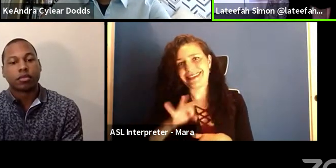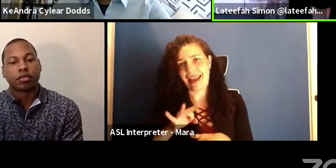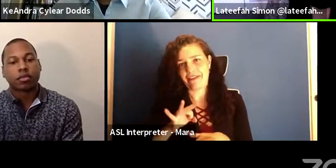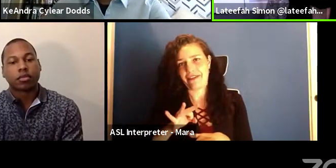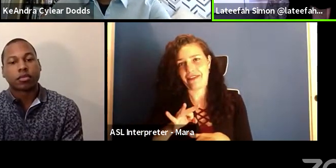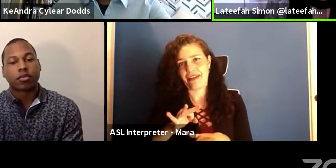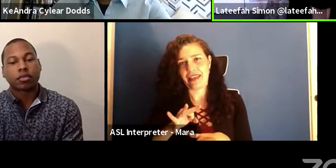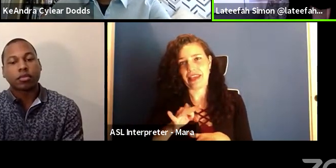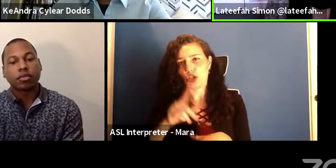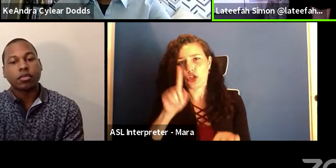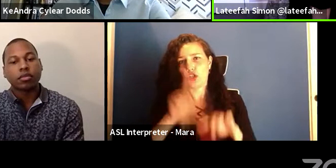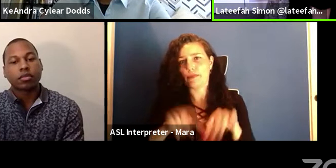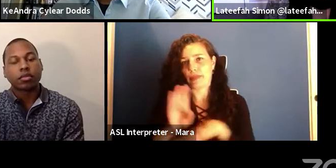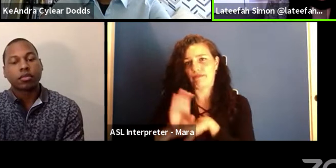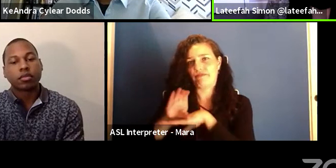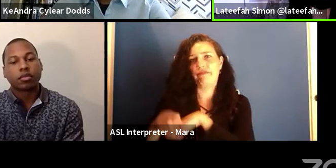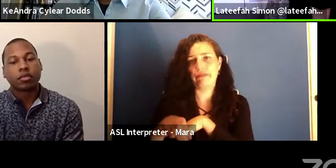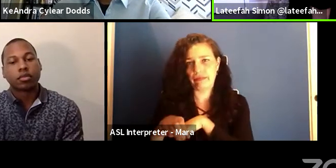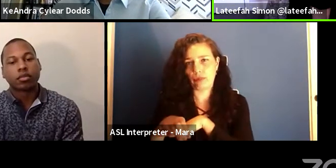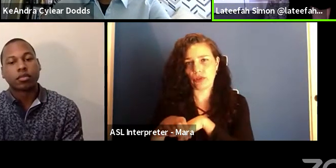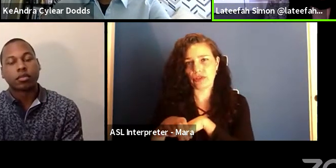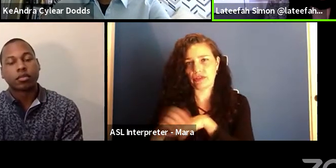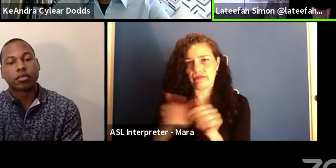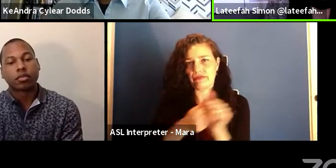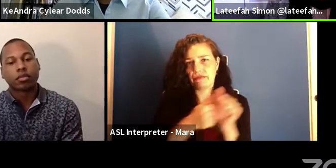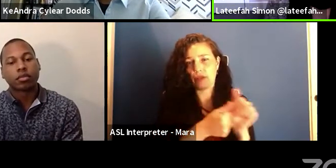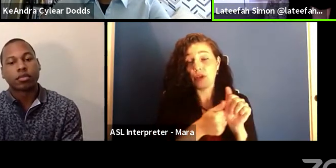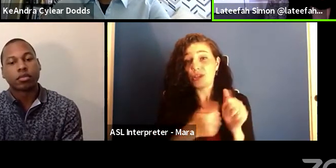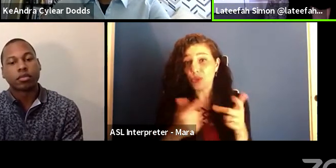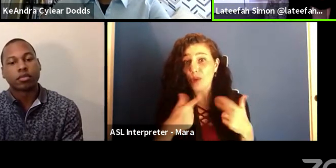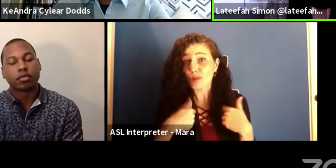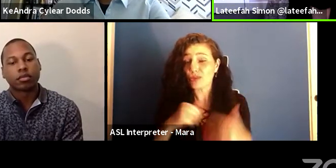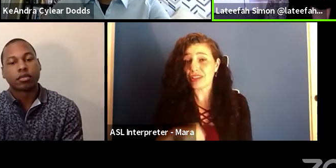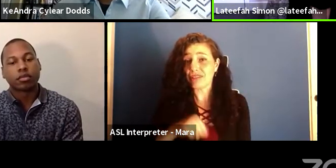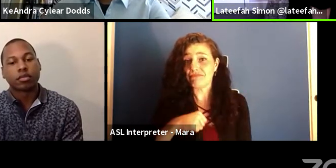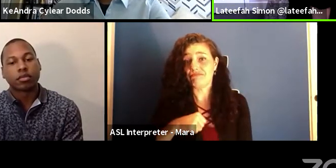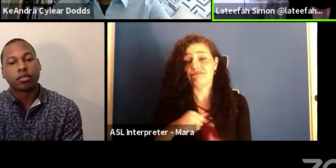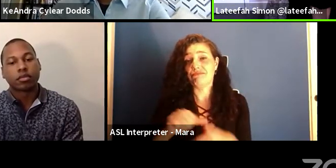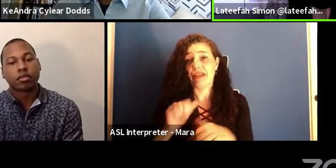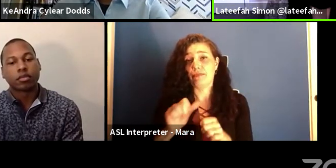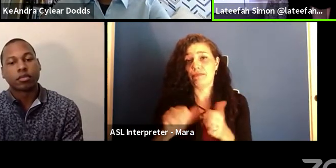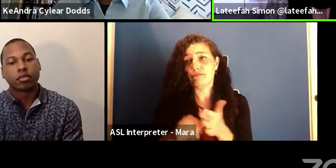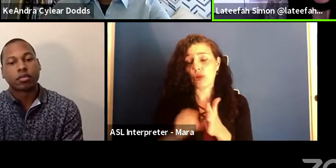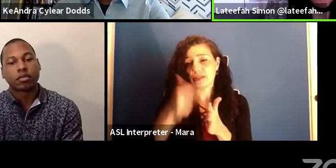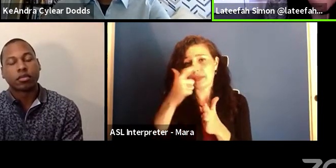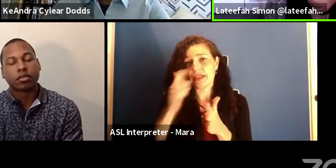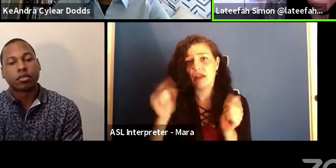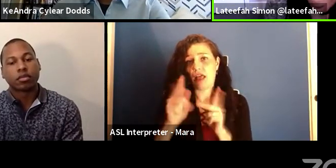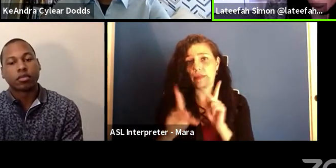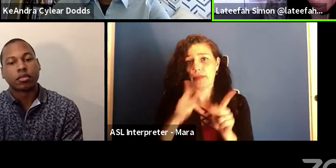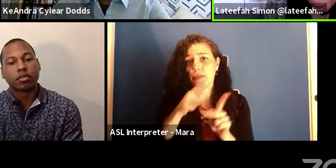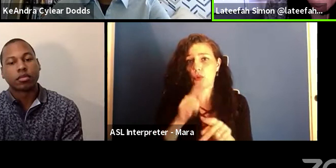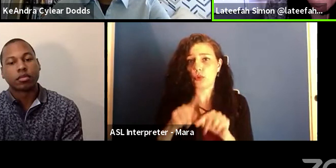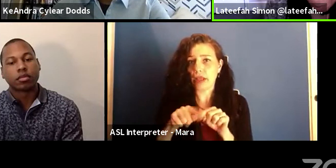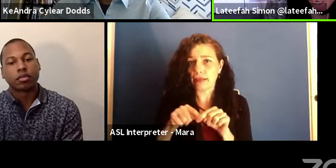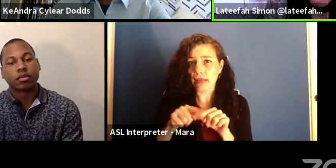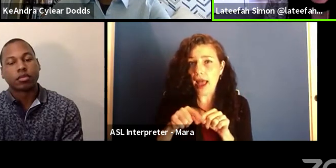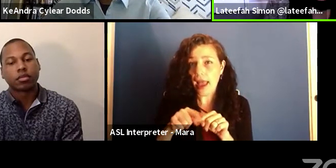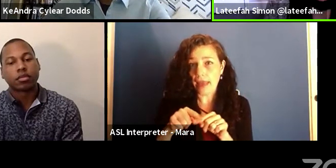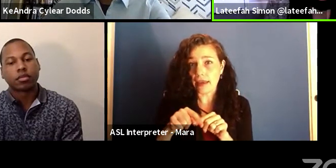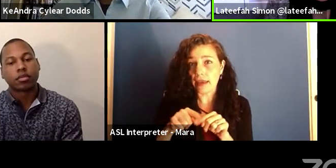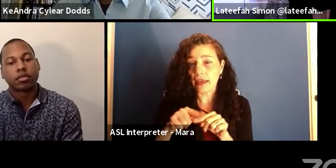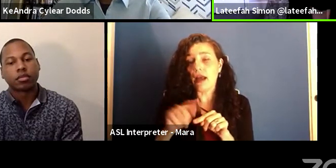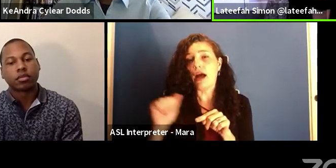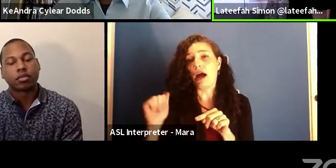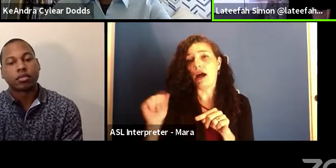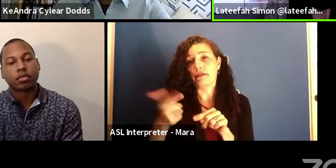is that the folks who rely on public transit every single day in the Bay Area, they're the backbone of our